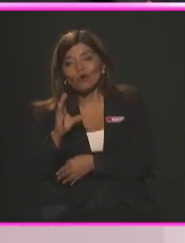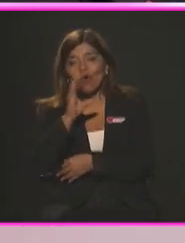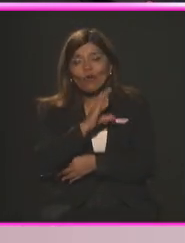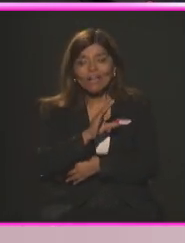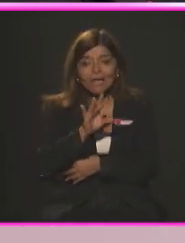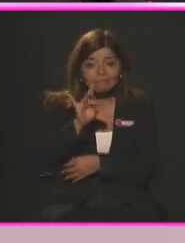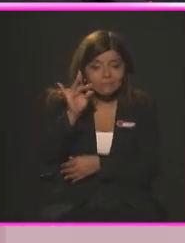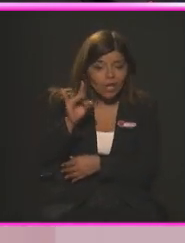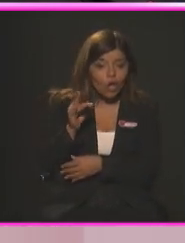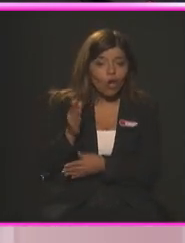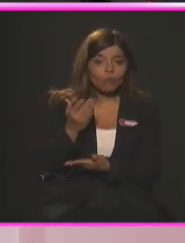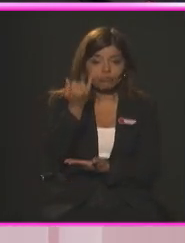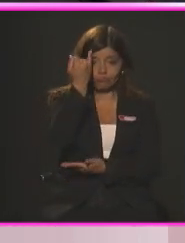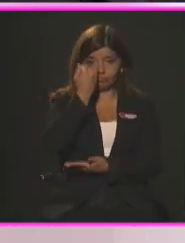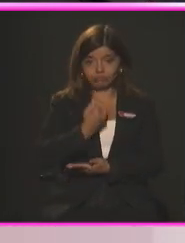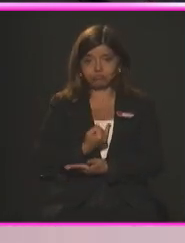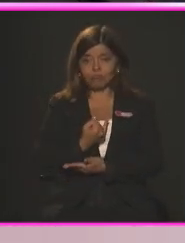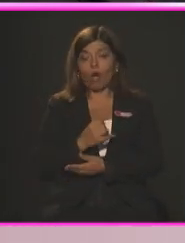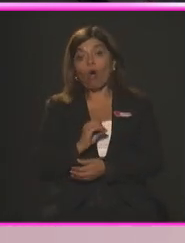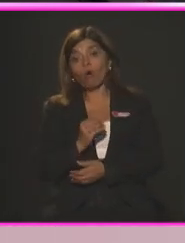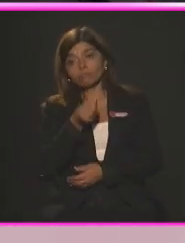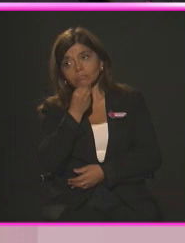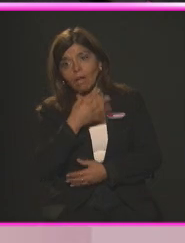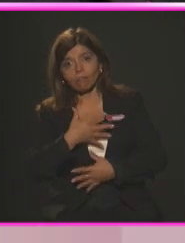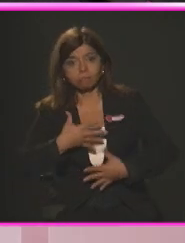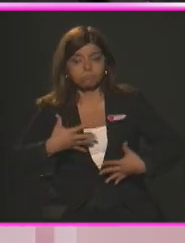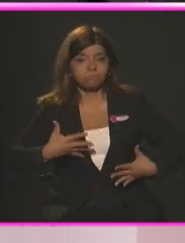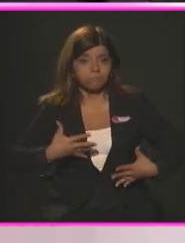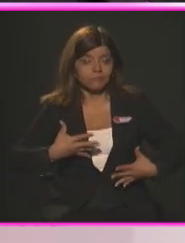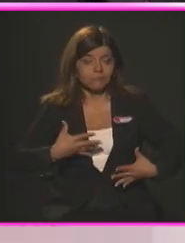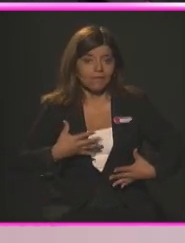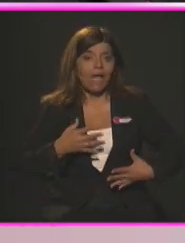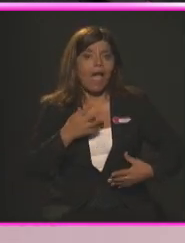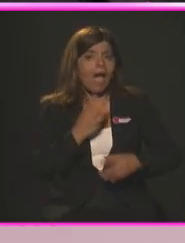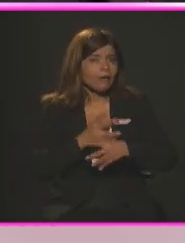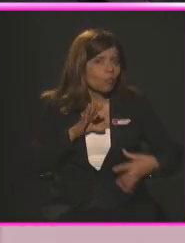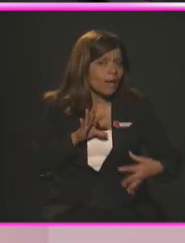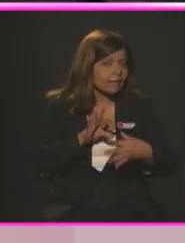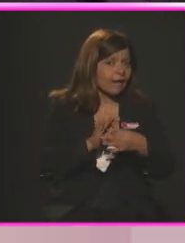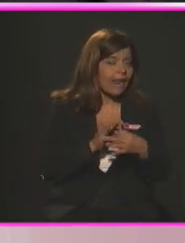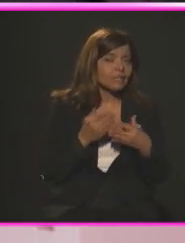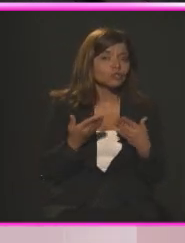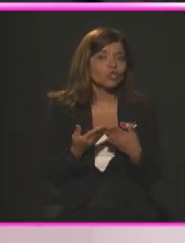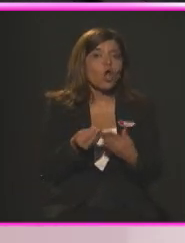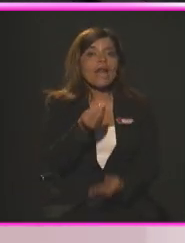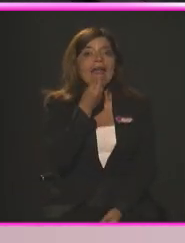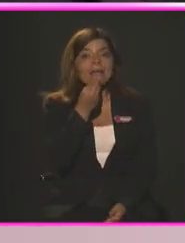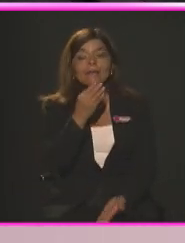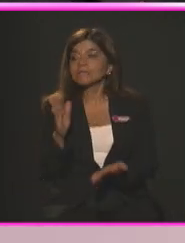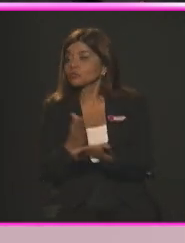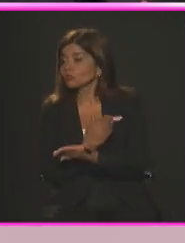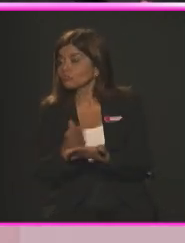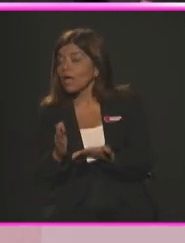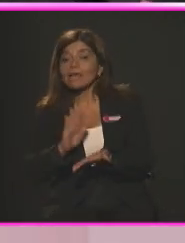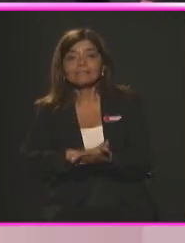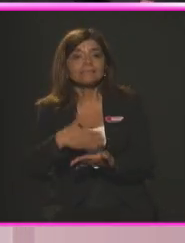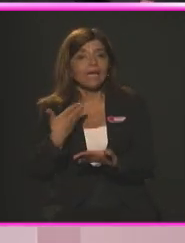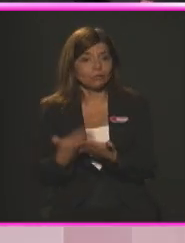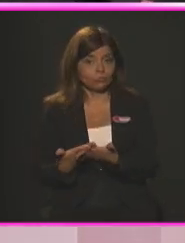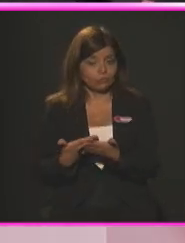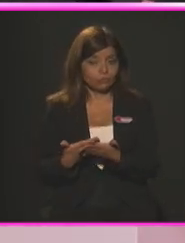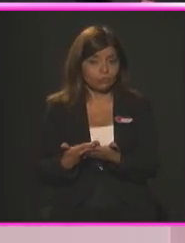people over 20 years to find the relationship between food and health. And I have to say the results are not